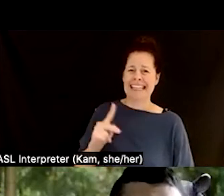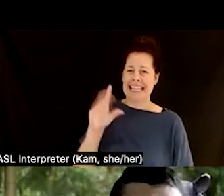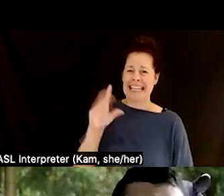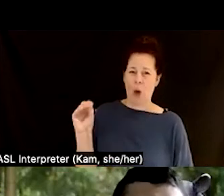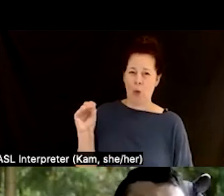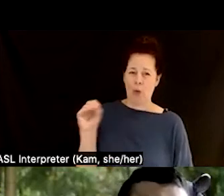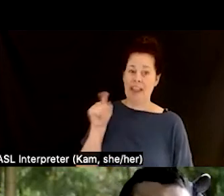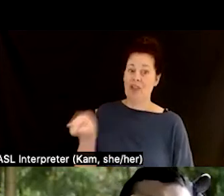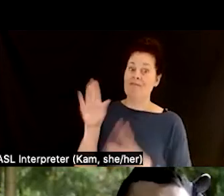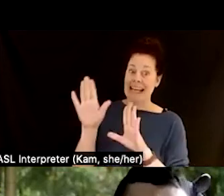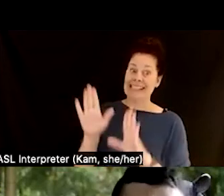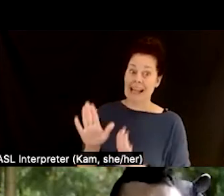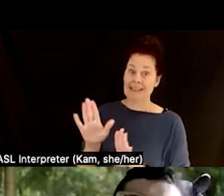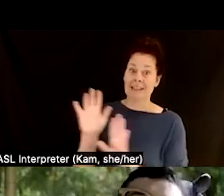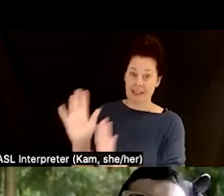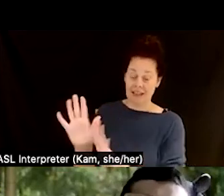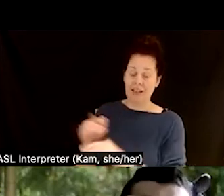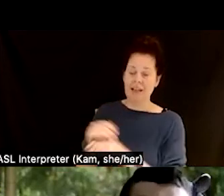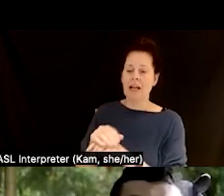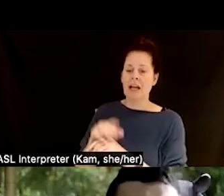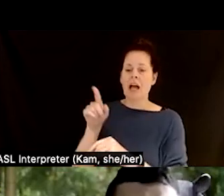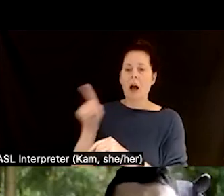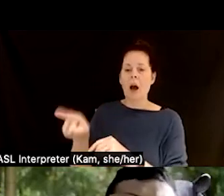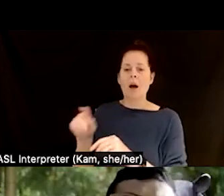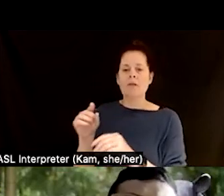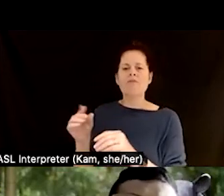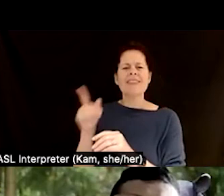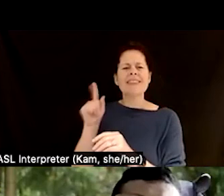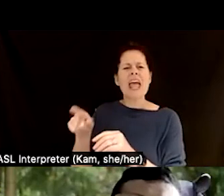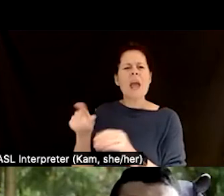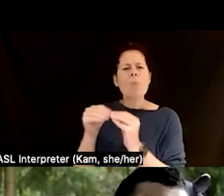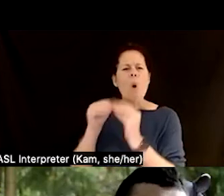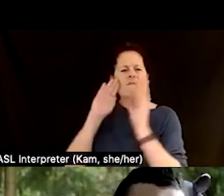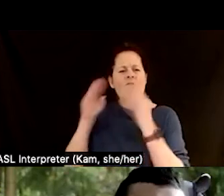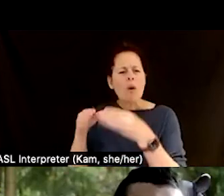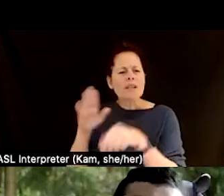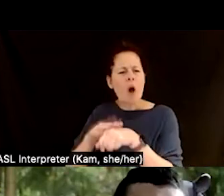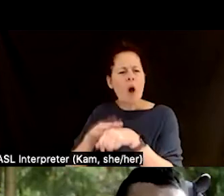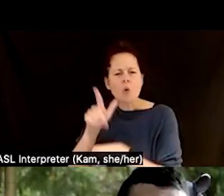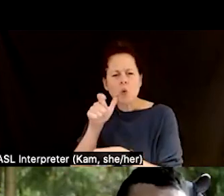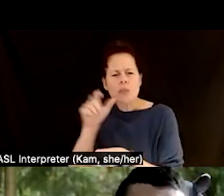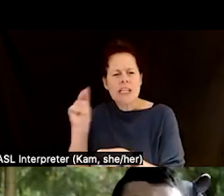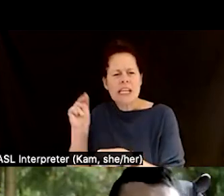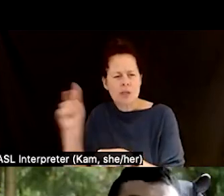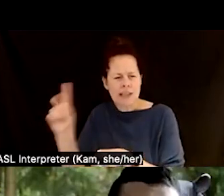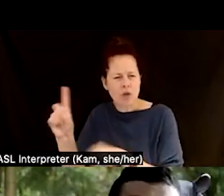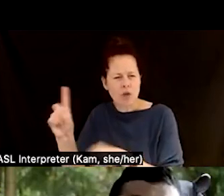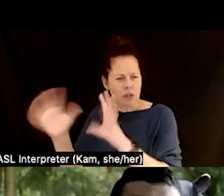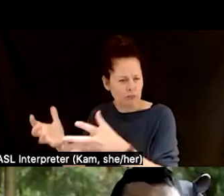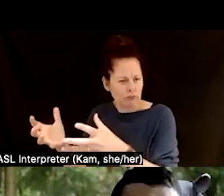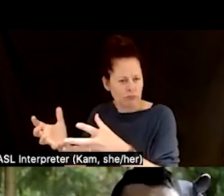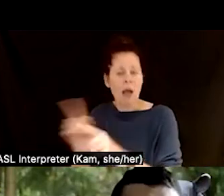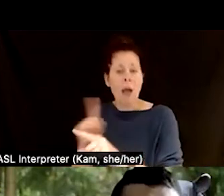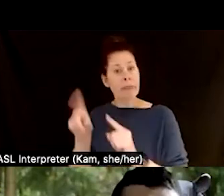more specified communities, mostly around neurodivergent folks. But they also do work with a very